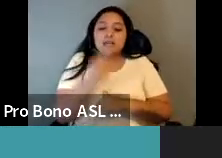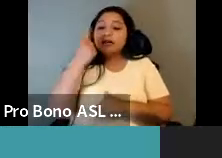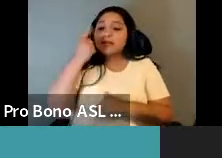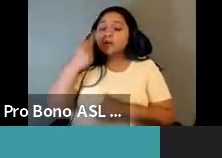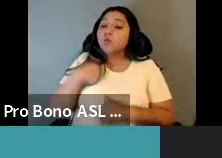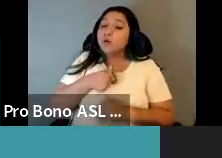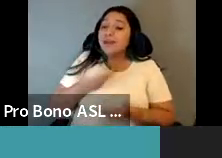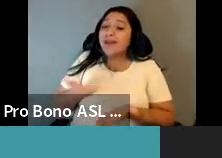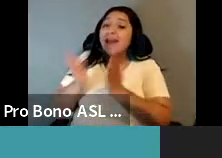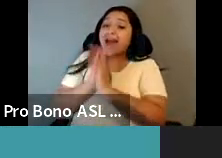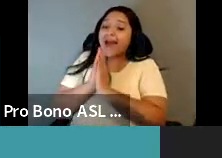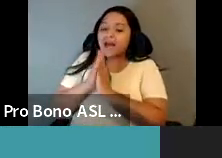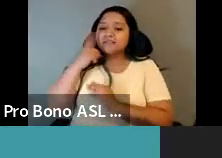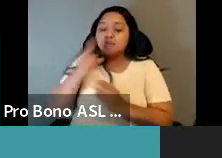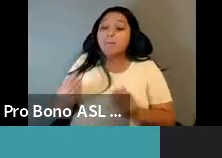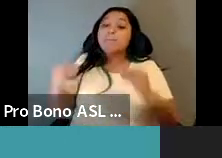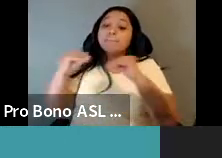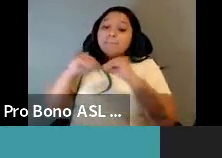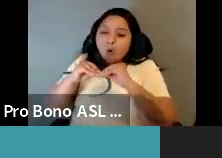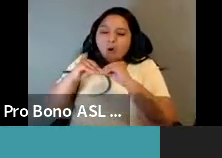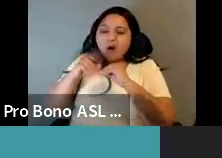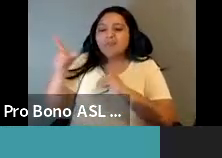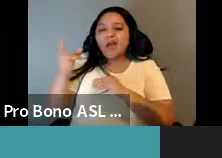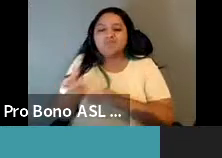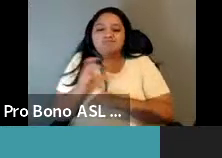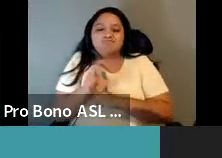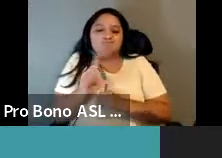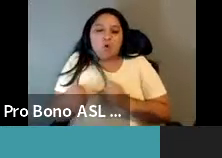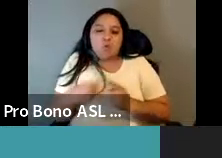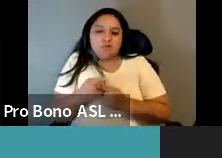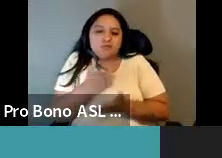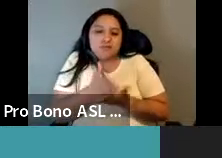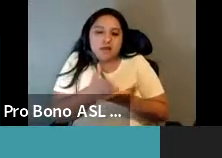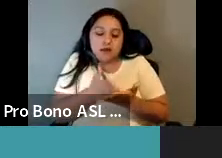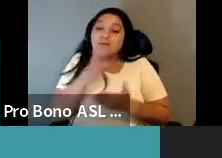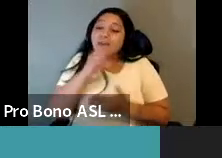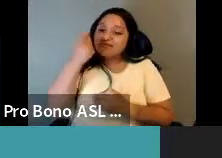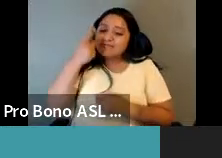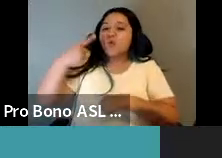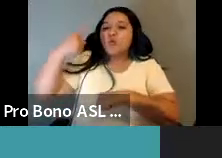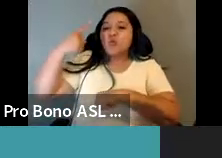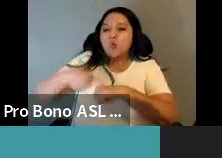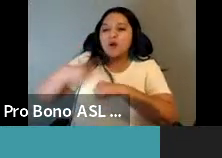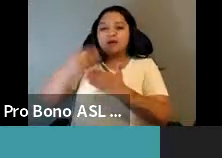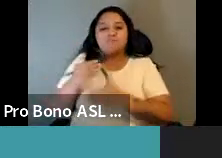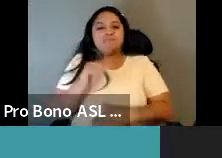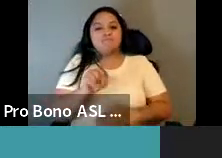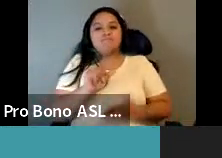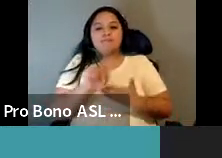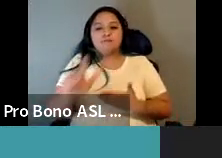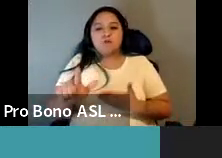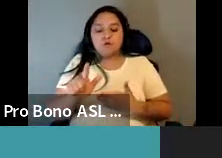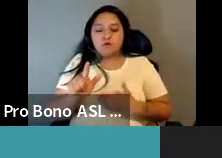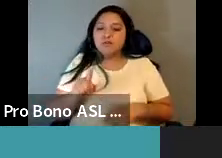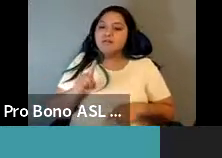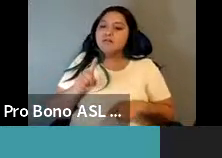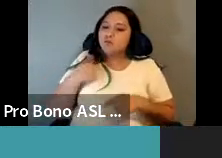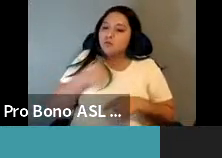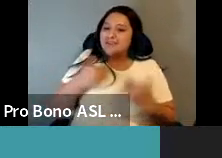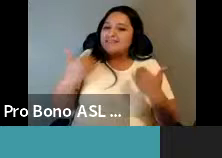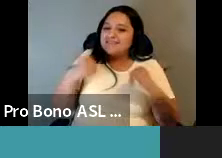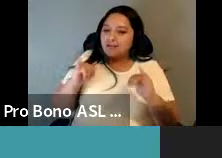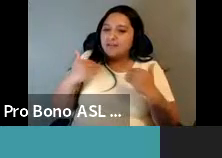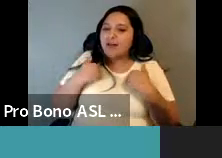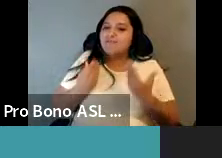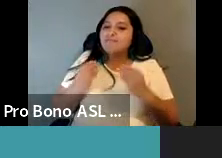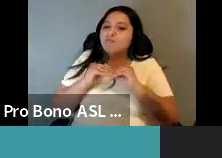also one-time funds for one-time infrastructure, but we have ongoing need for staffing in this space to ensure